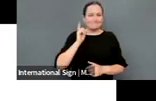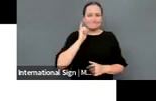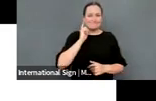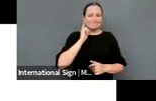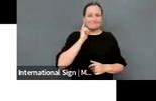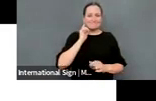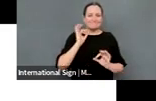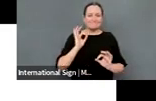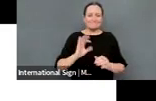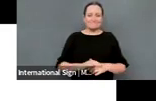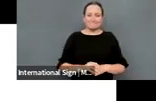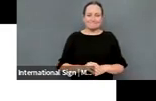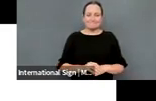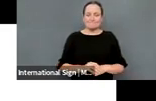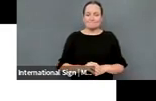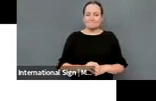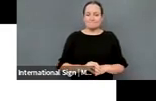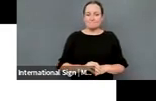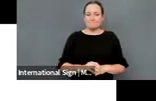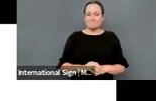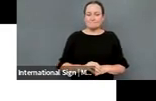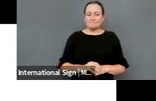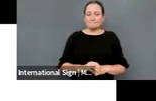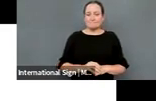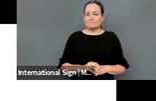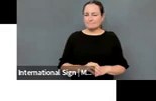in the table in the screen.